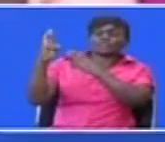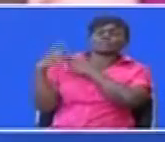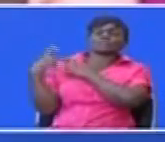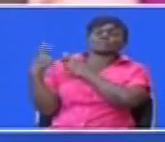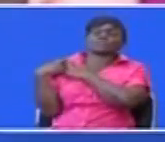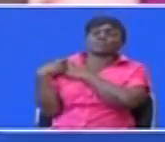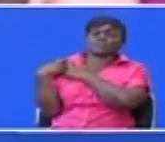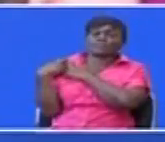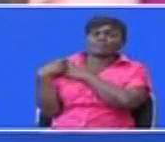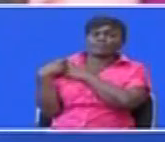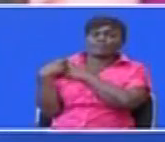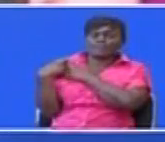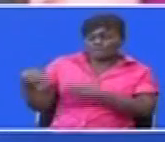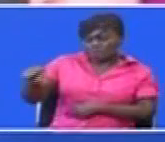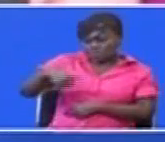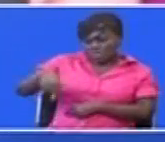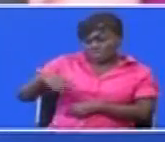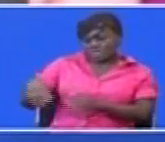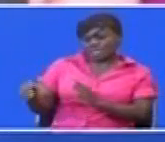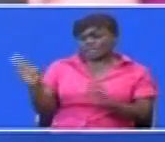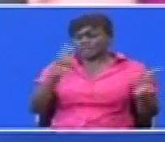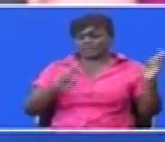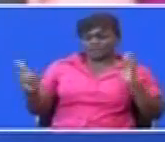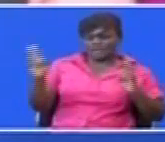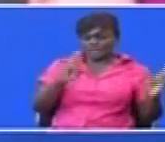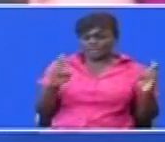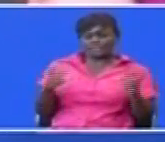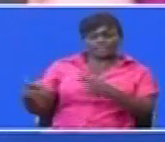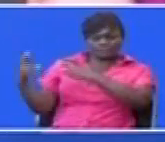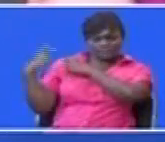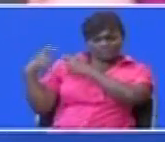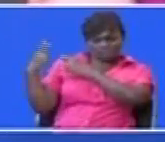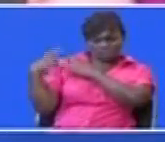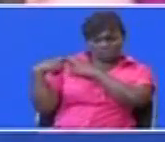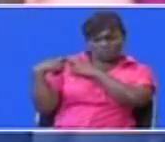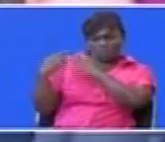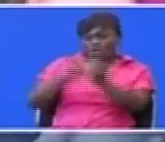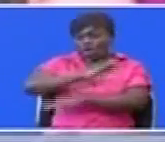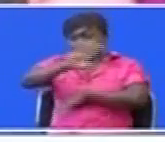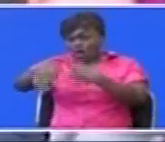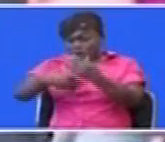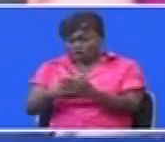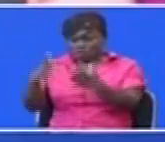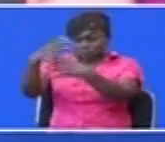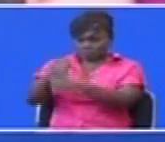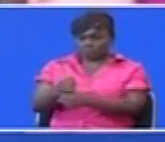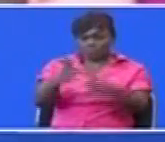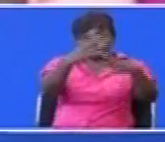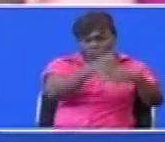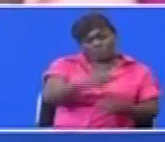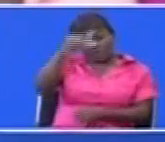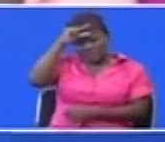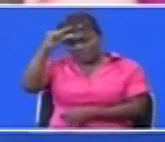accountable. We are prepared to be held to account by all institutions of